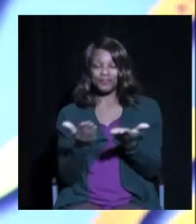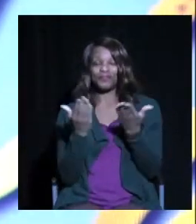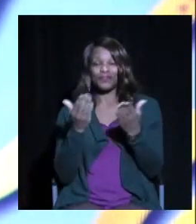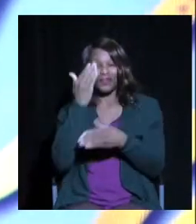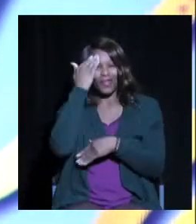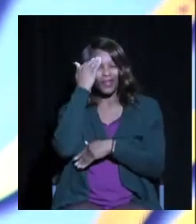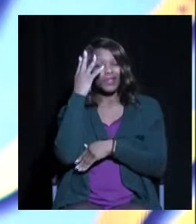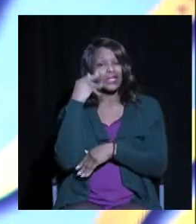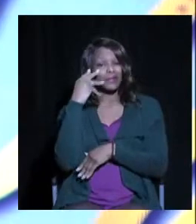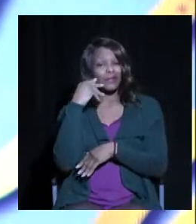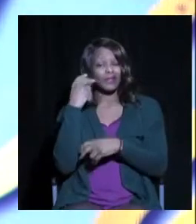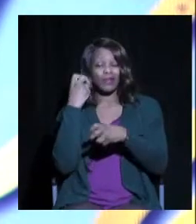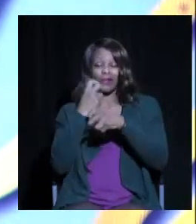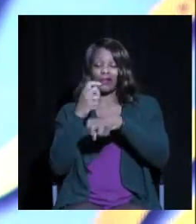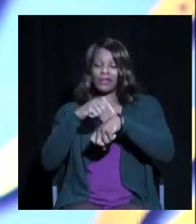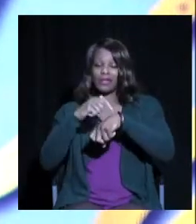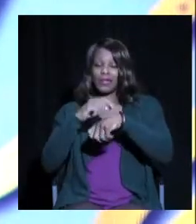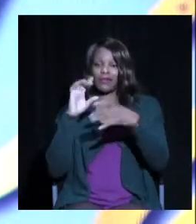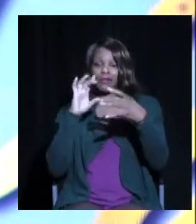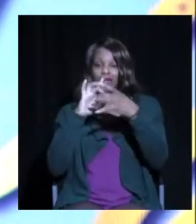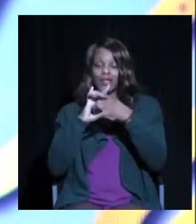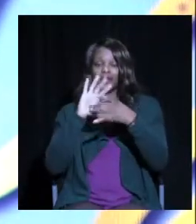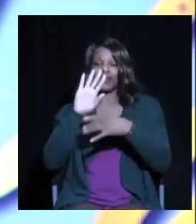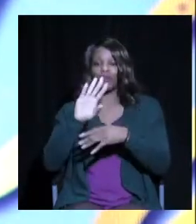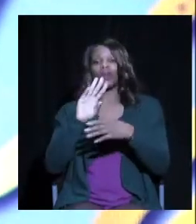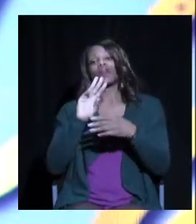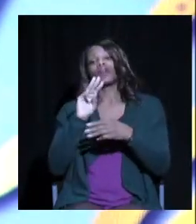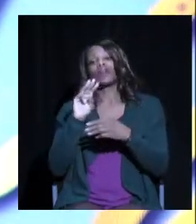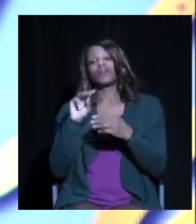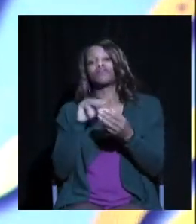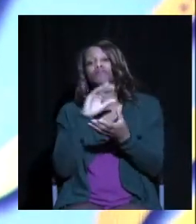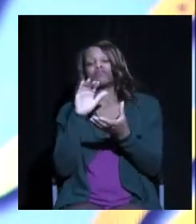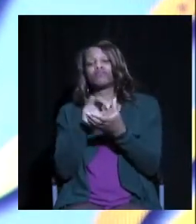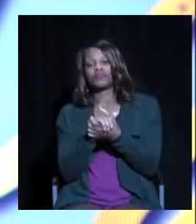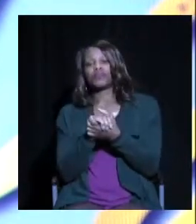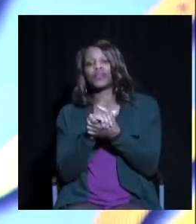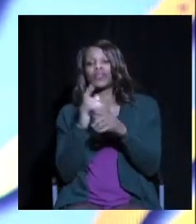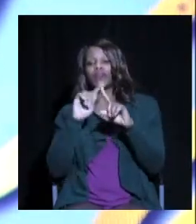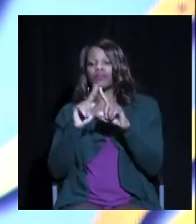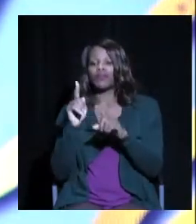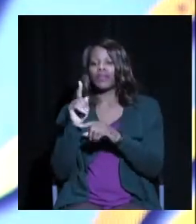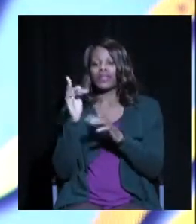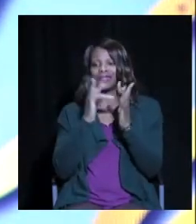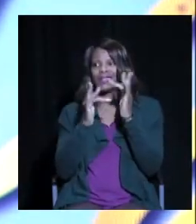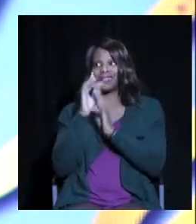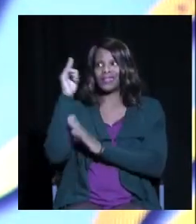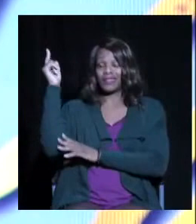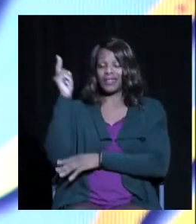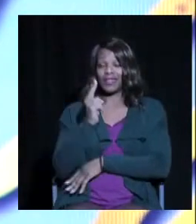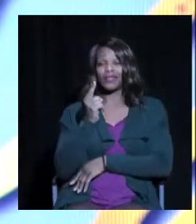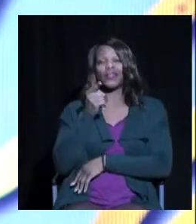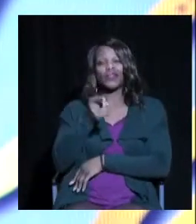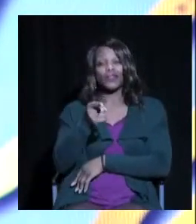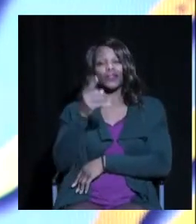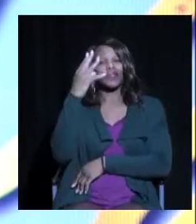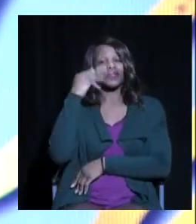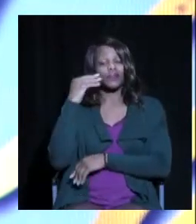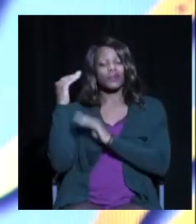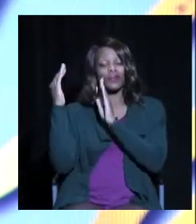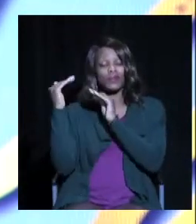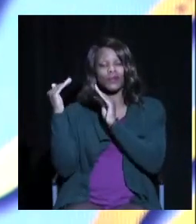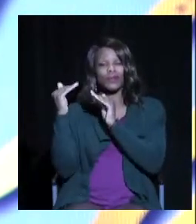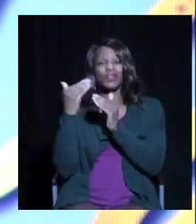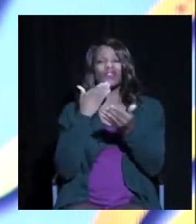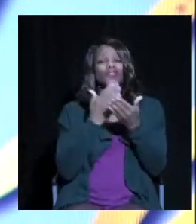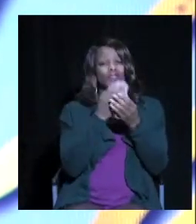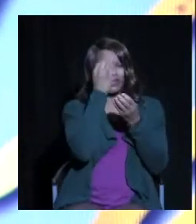some difficulties in your marriage and in your relationships. The forever king came into the world so you can have hope. There's good